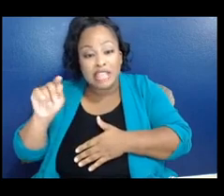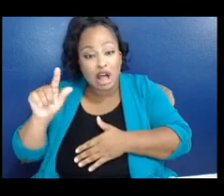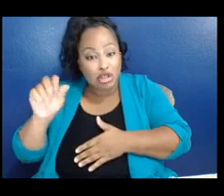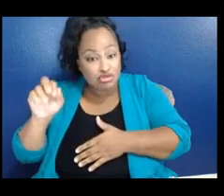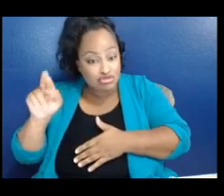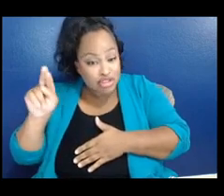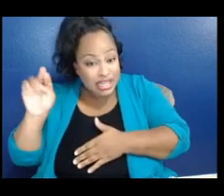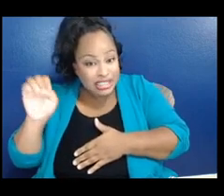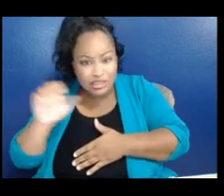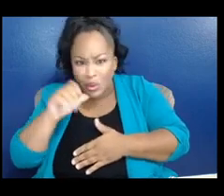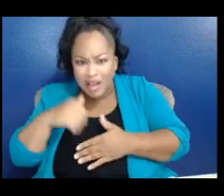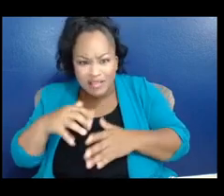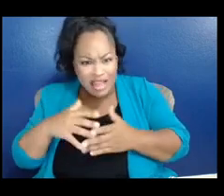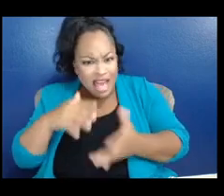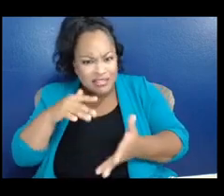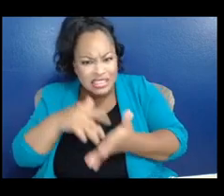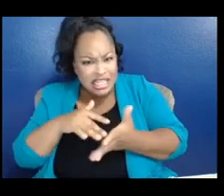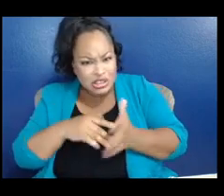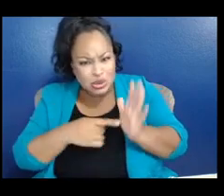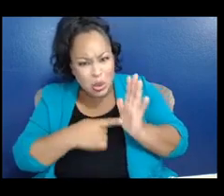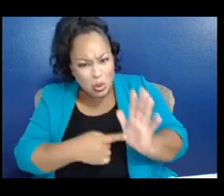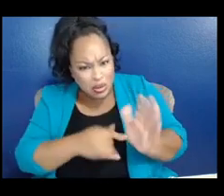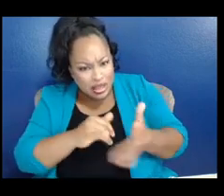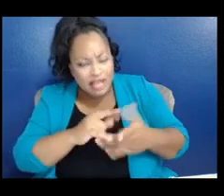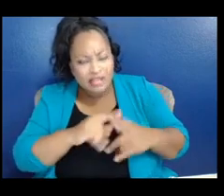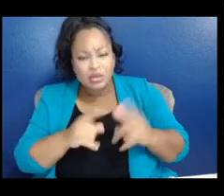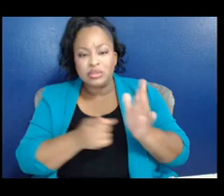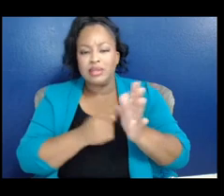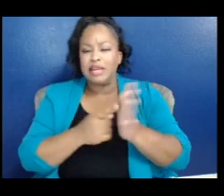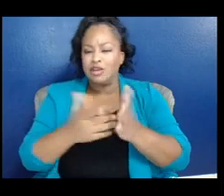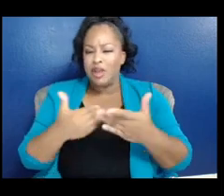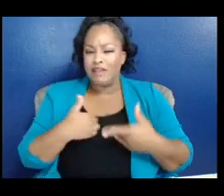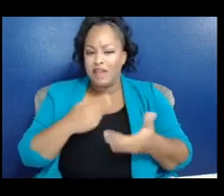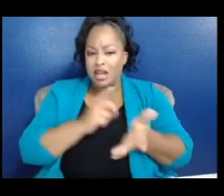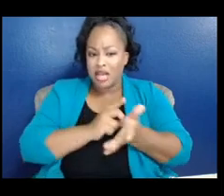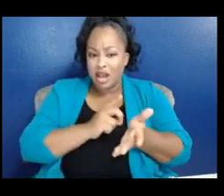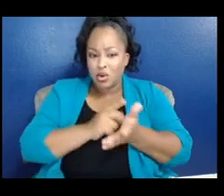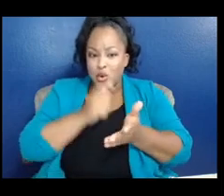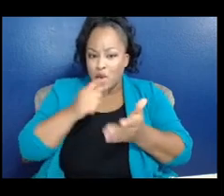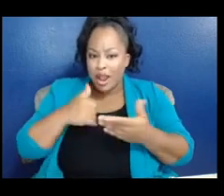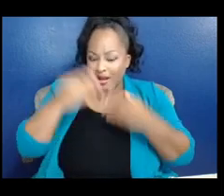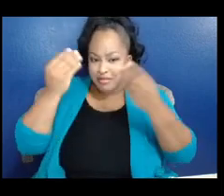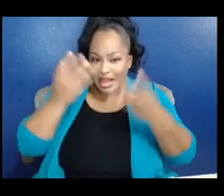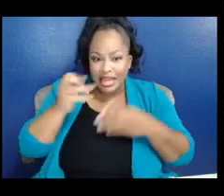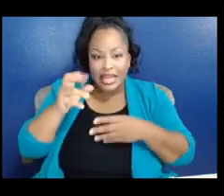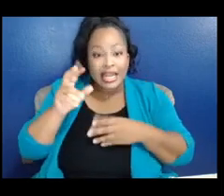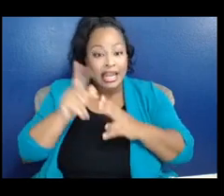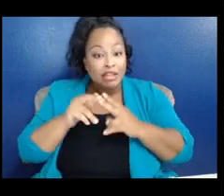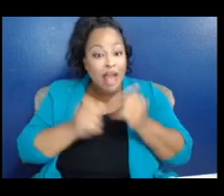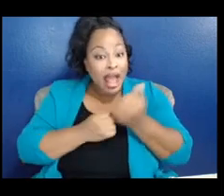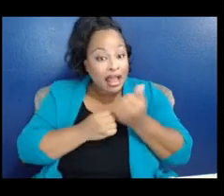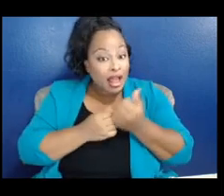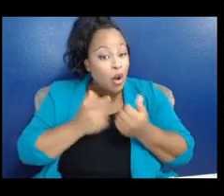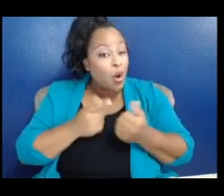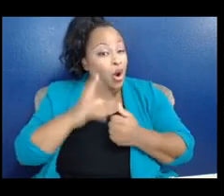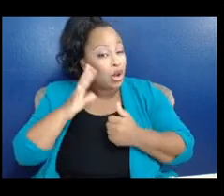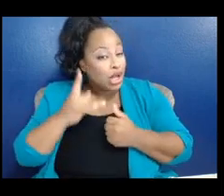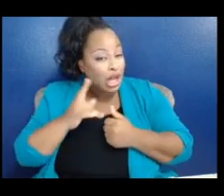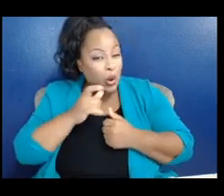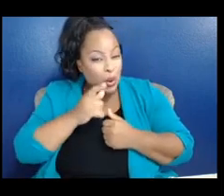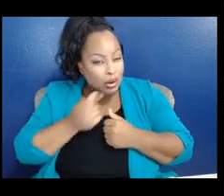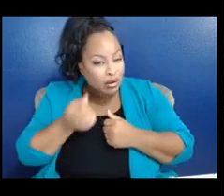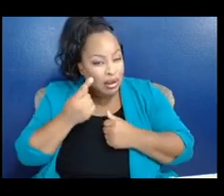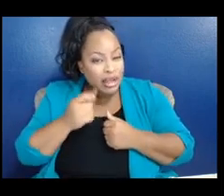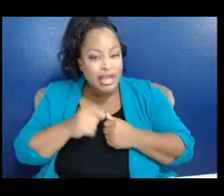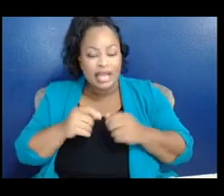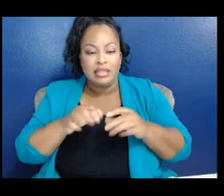us that, right? And so sometimes having a provider who is informed, who is either an ally or who looks like you, who gets it, who can break